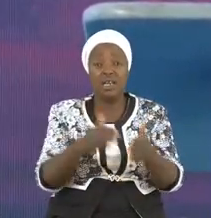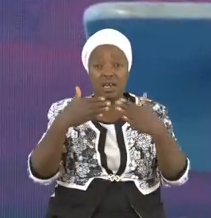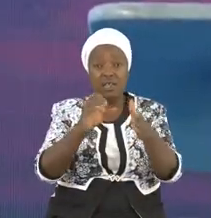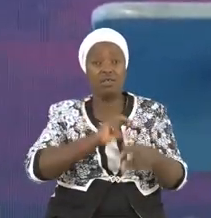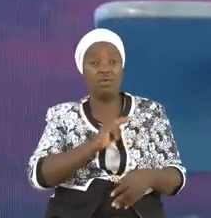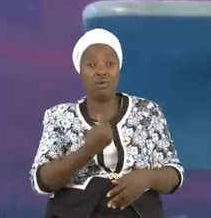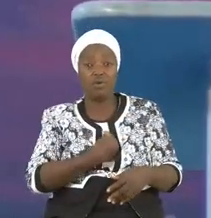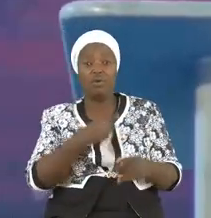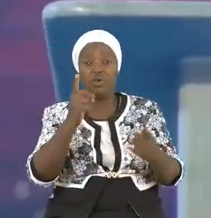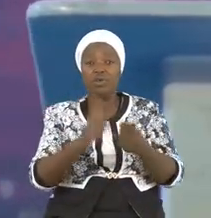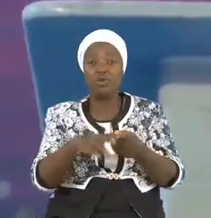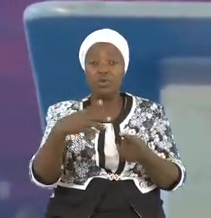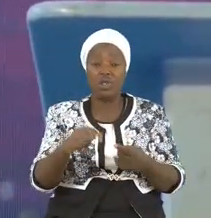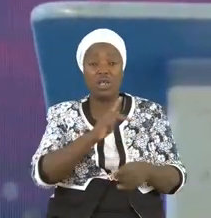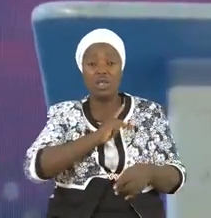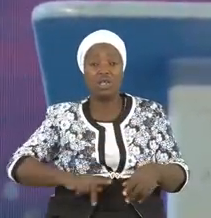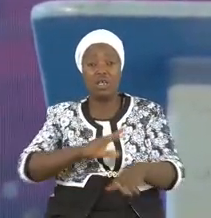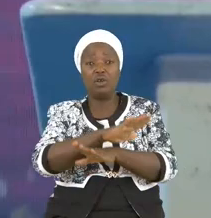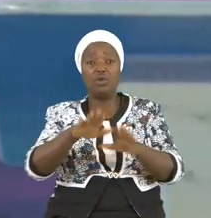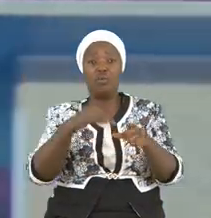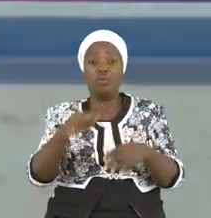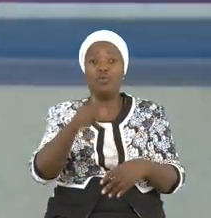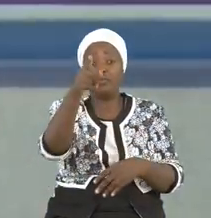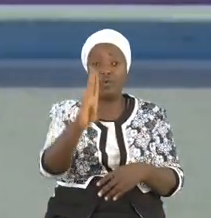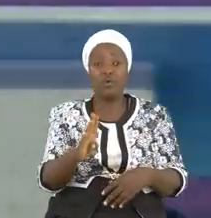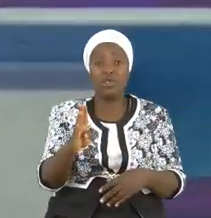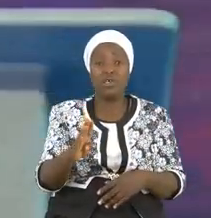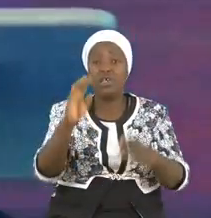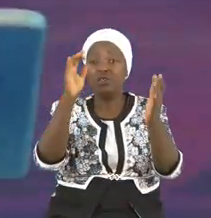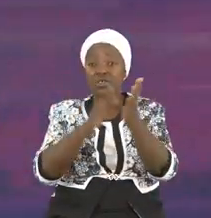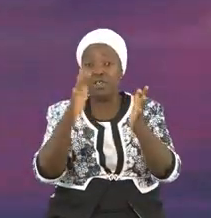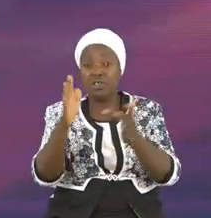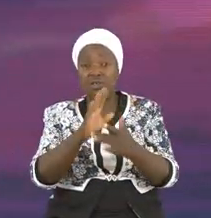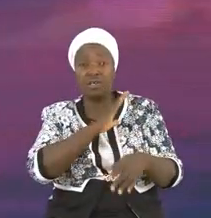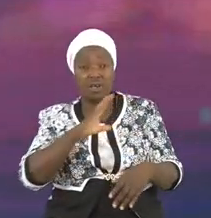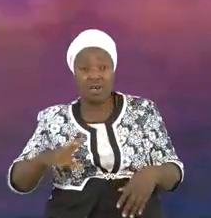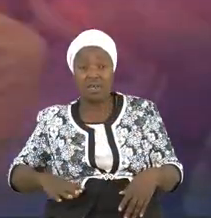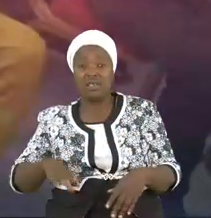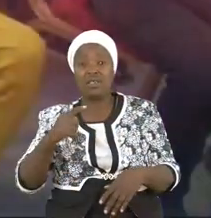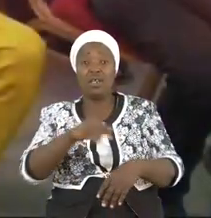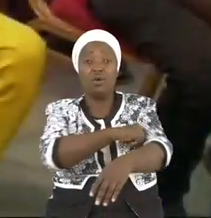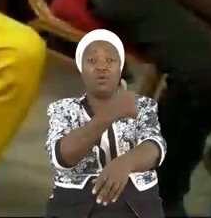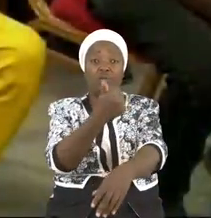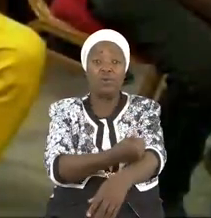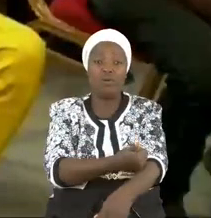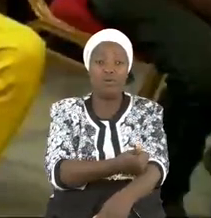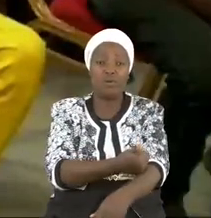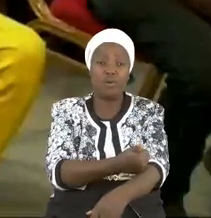the kingdom of God, Jesus Christ, the author and the